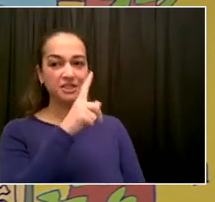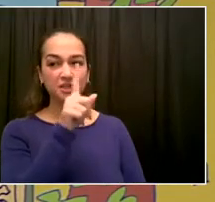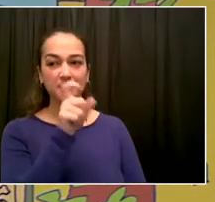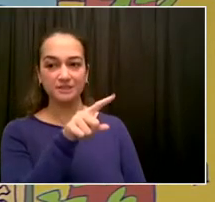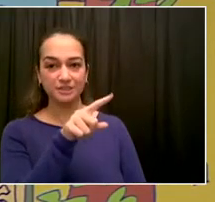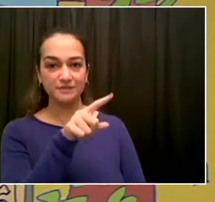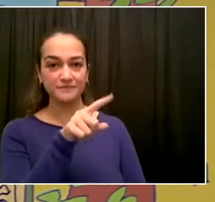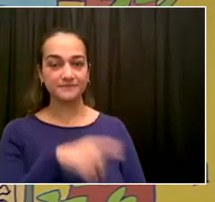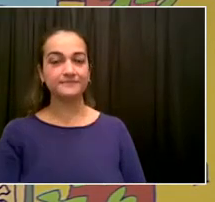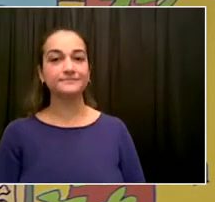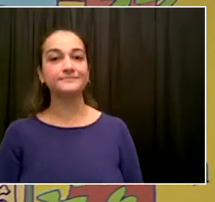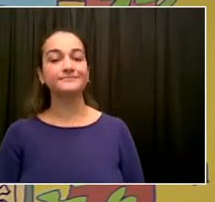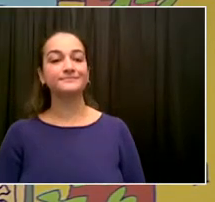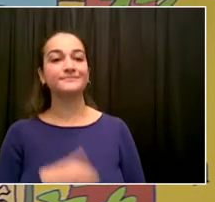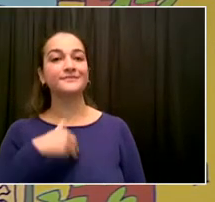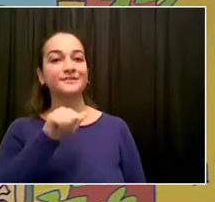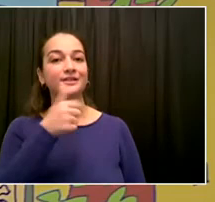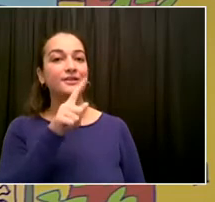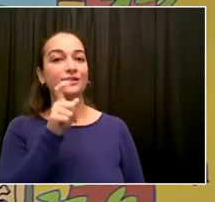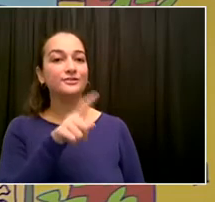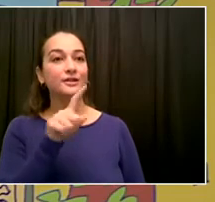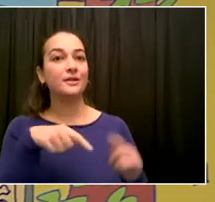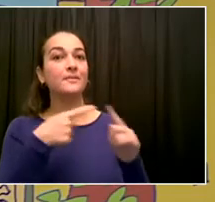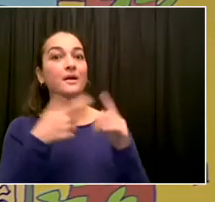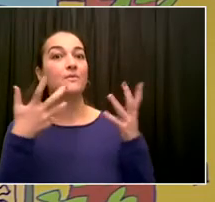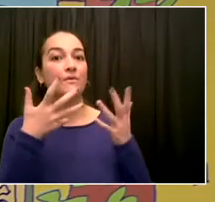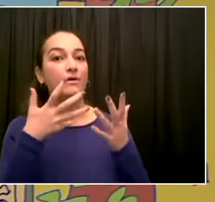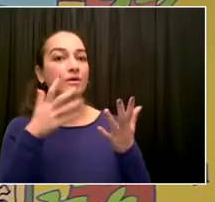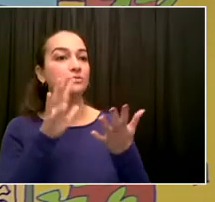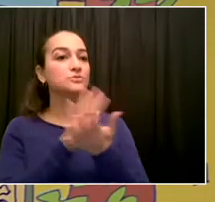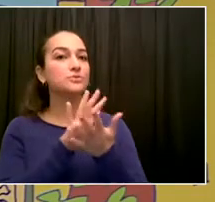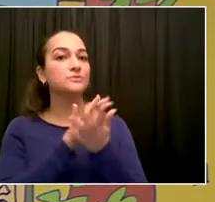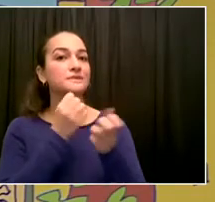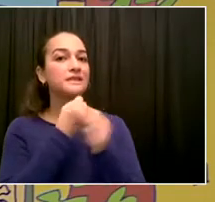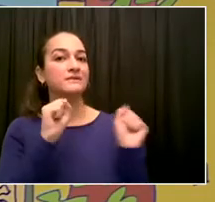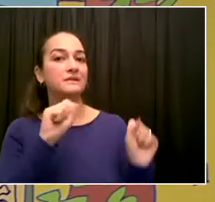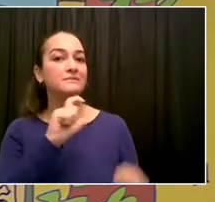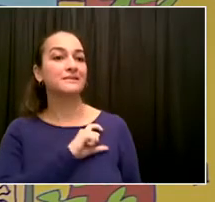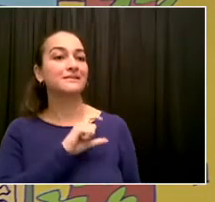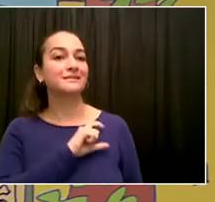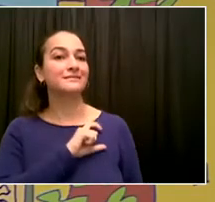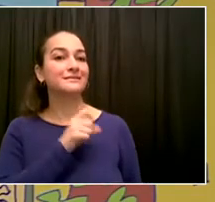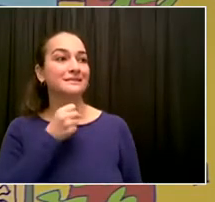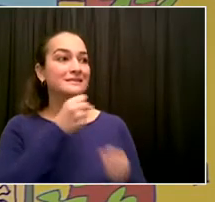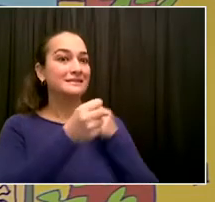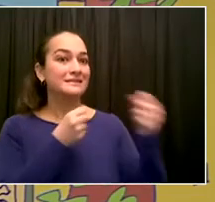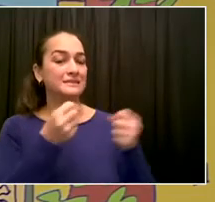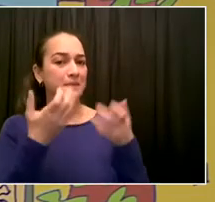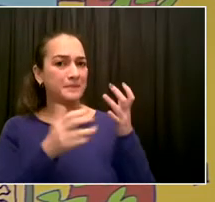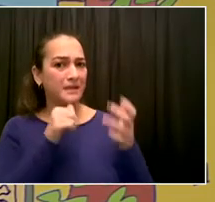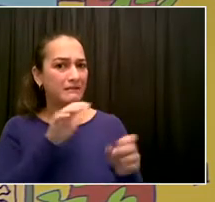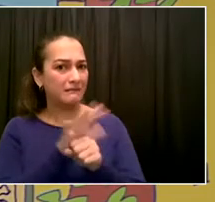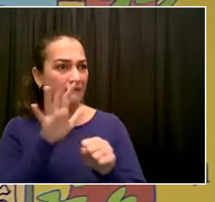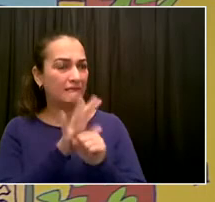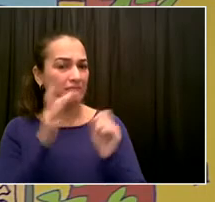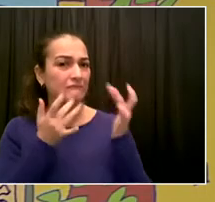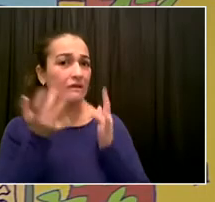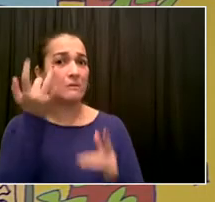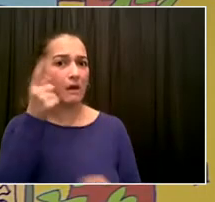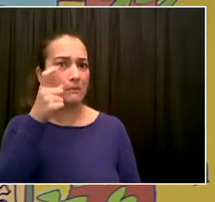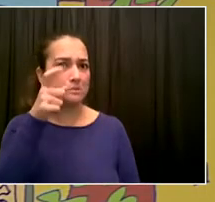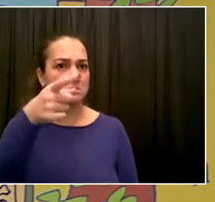agents due to the vaccine mandate. I was wondering if you had an update on the percentage of school safety agents who have since been